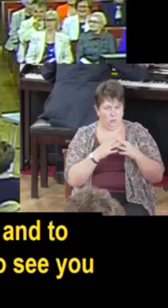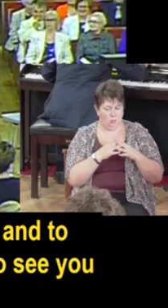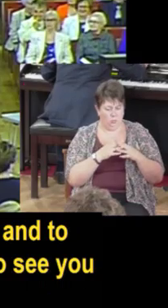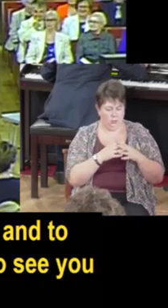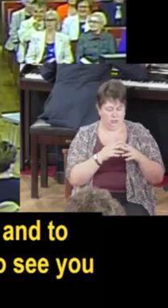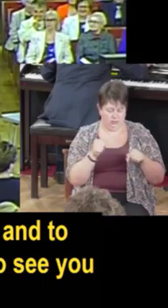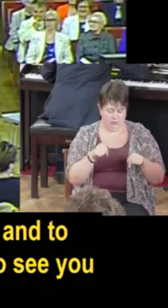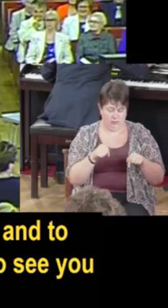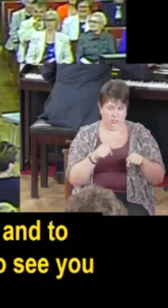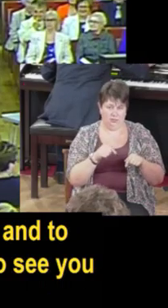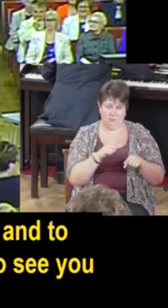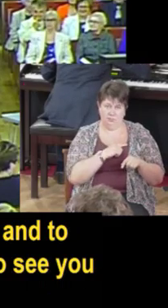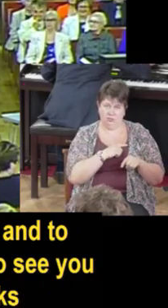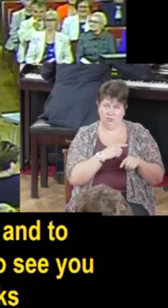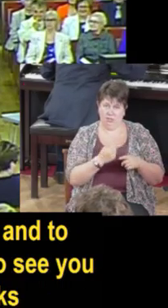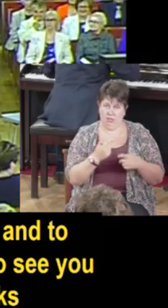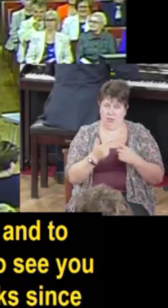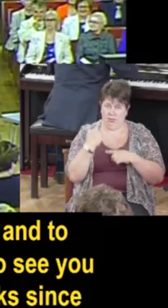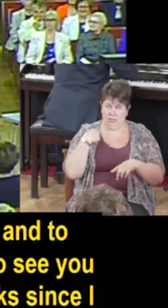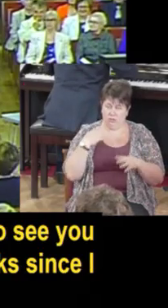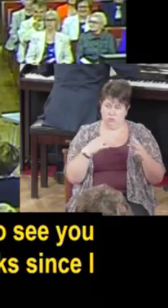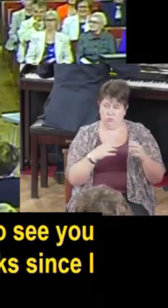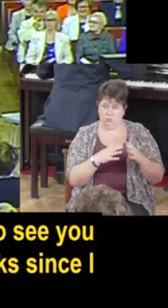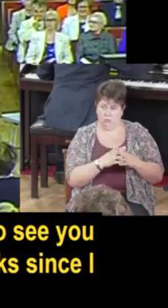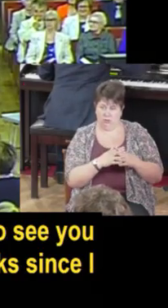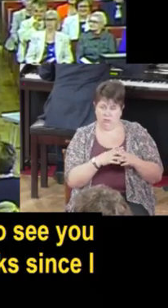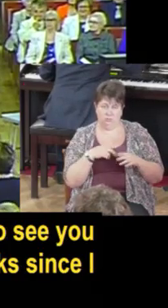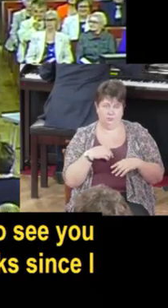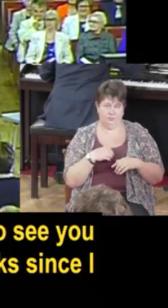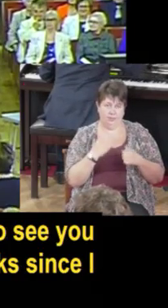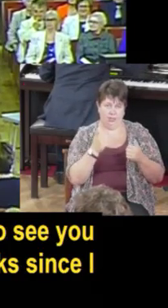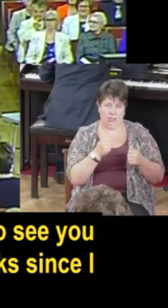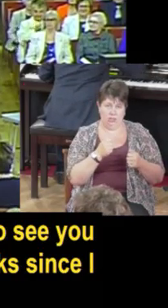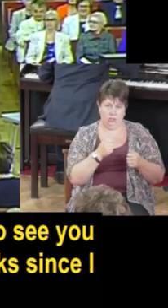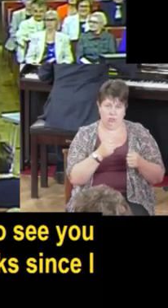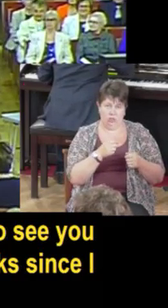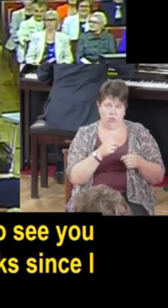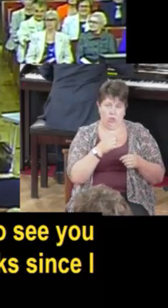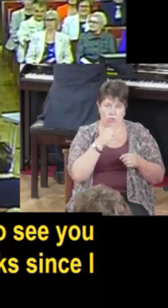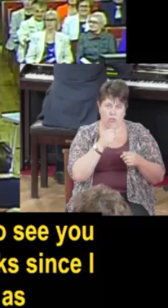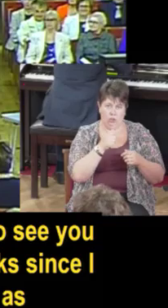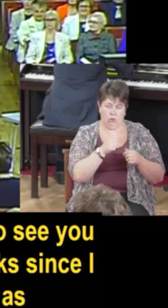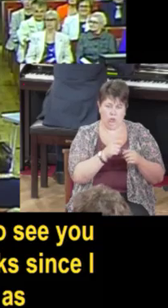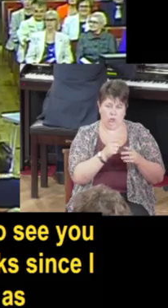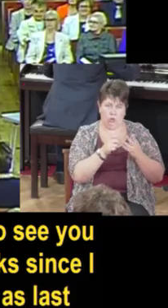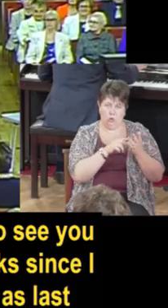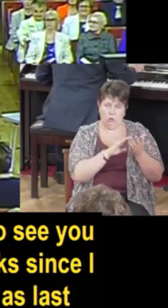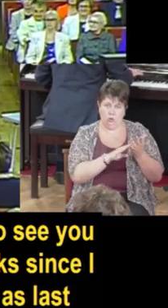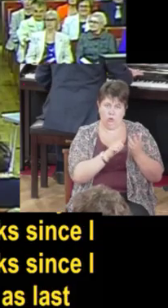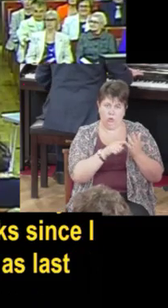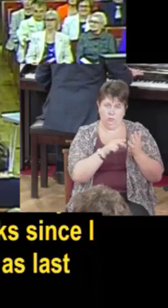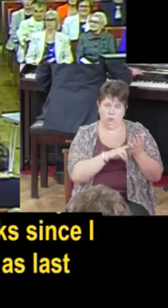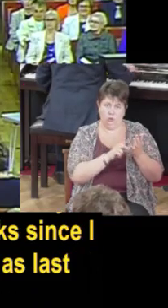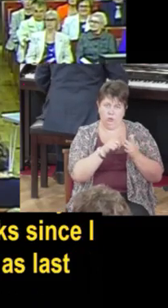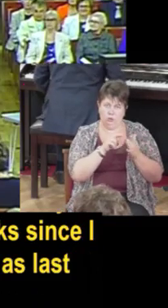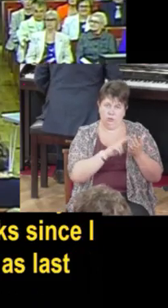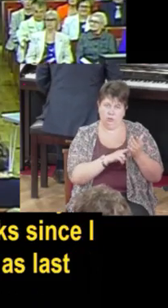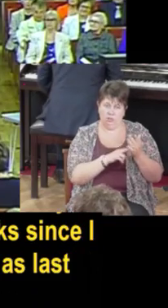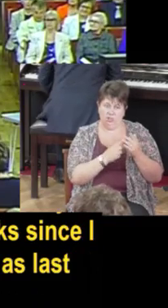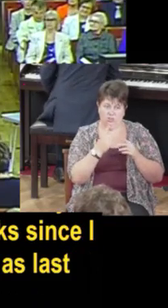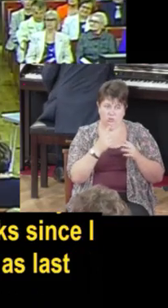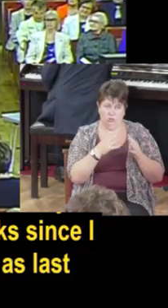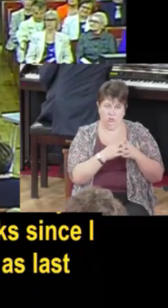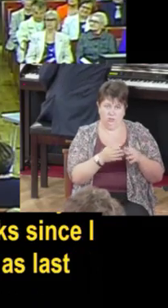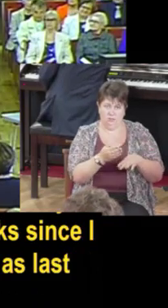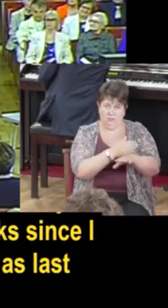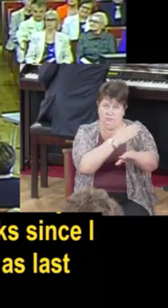I've had a chance to speak to you, because last week we were celebrating communion in here while you were in your classes, and the week before that was a